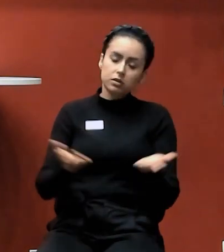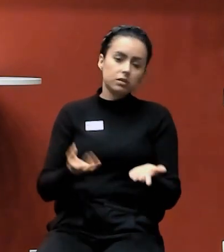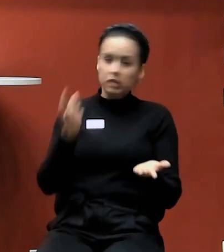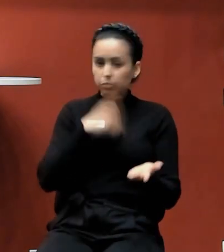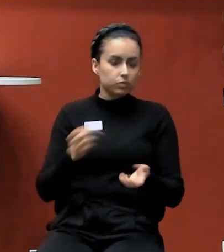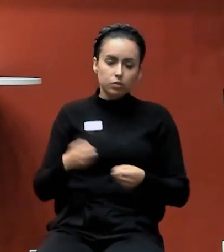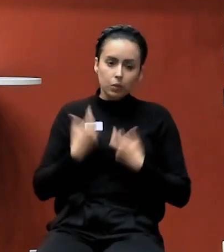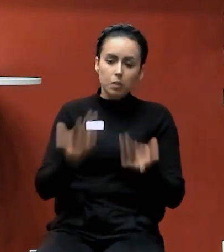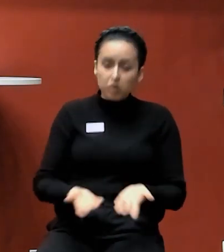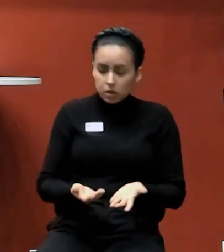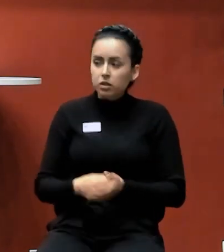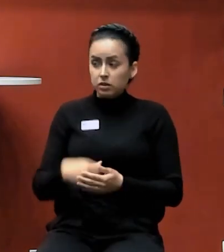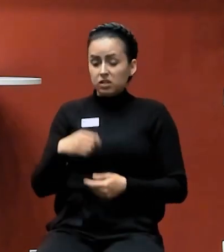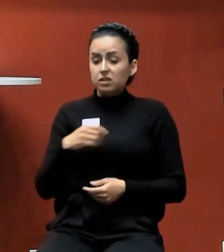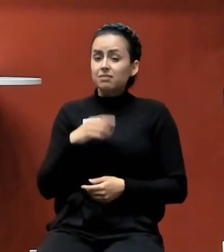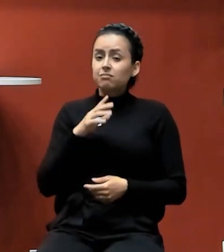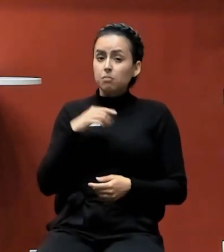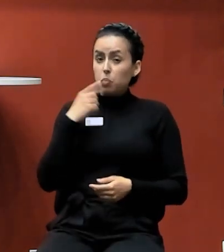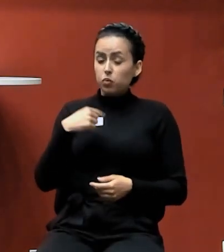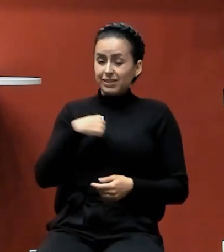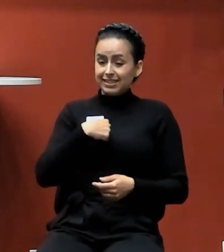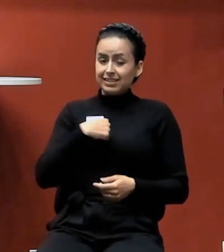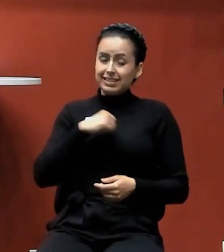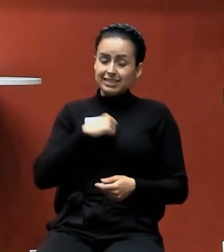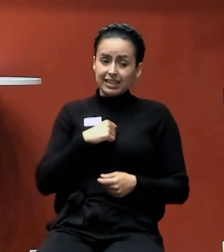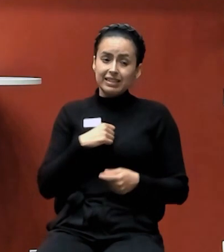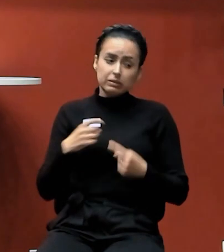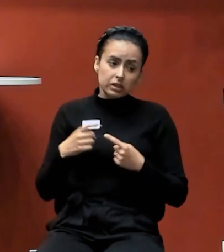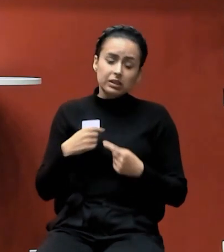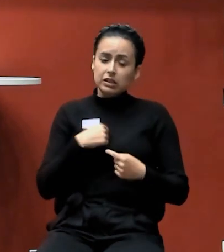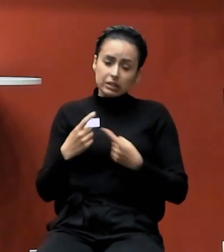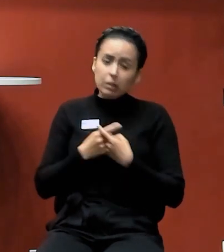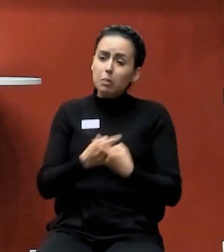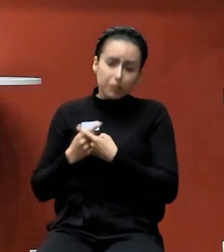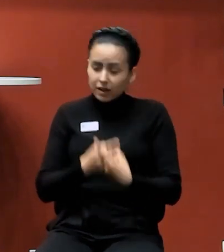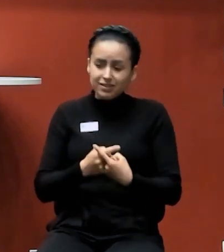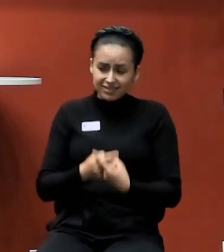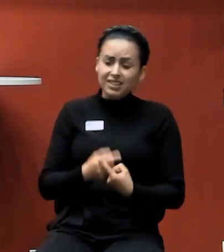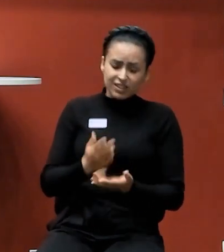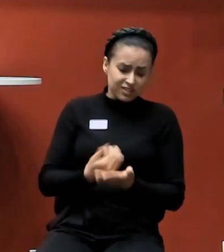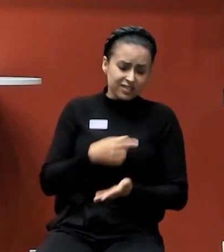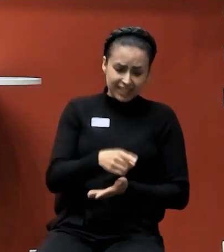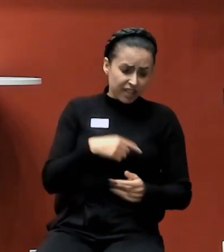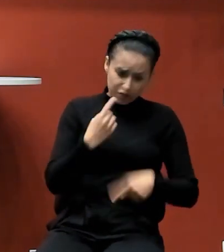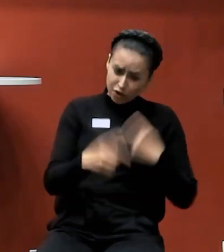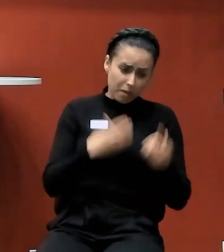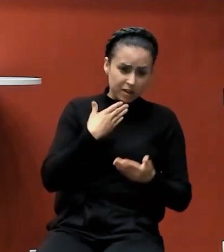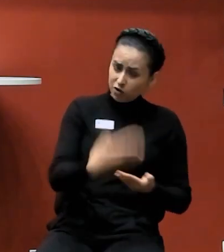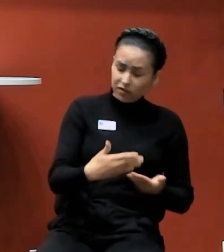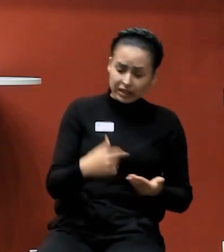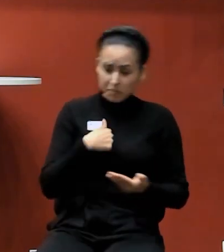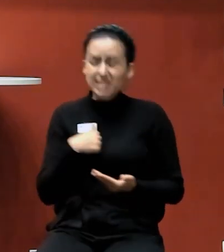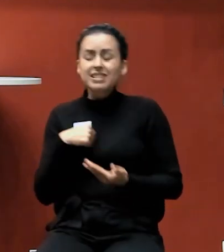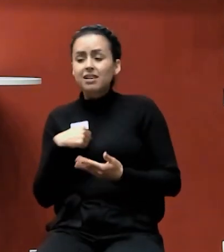myself. I've been struggling to start another project. Why? Because this one worked really well. And I'm